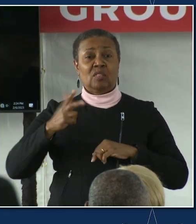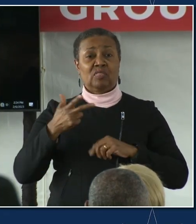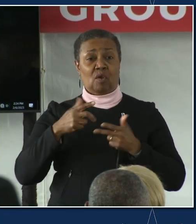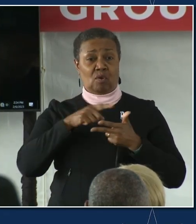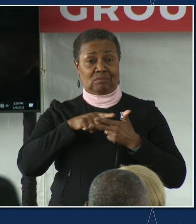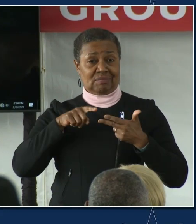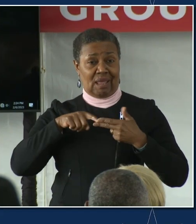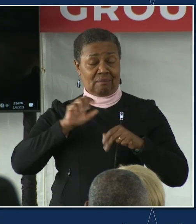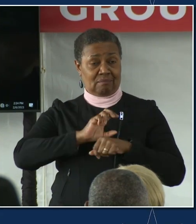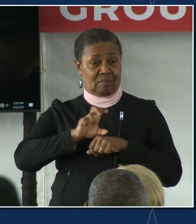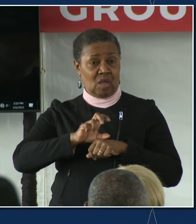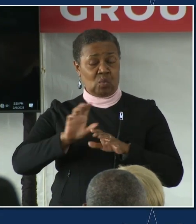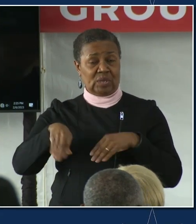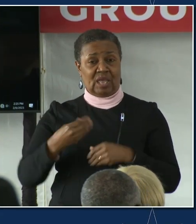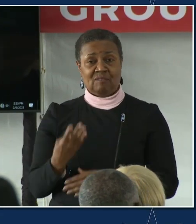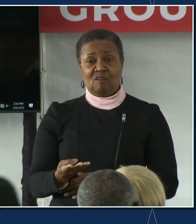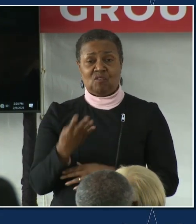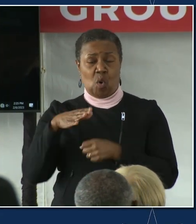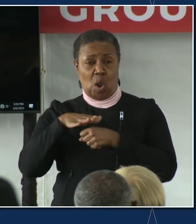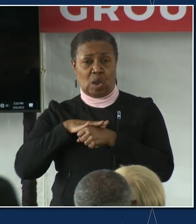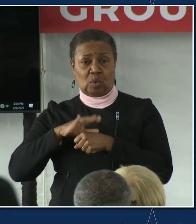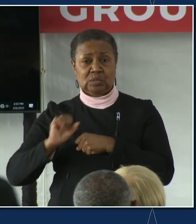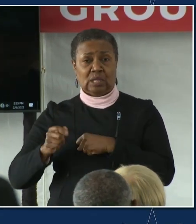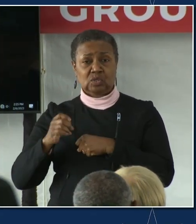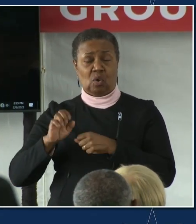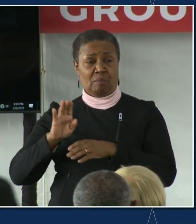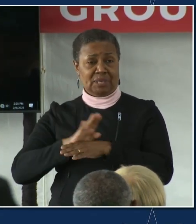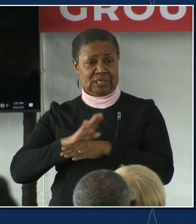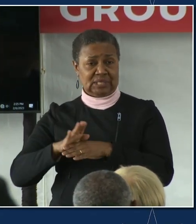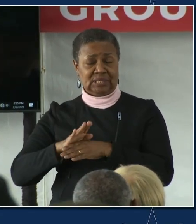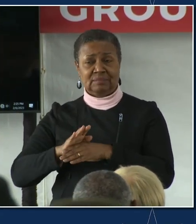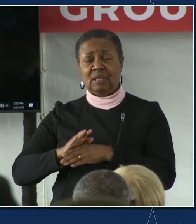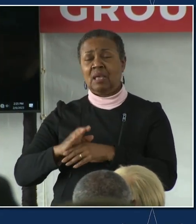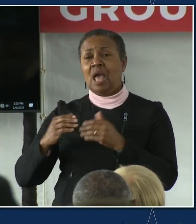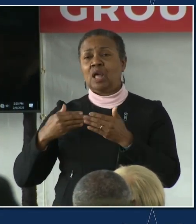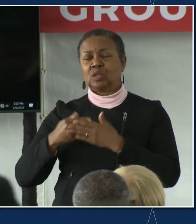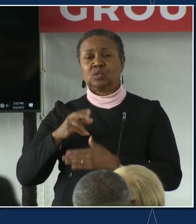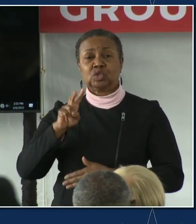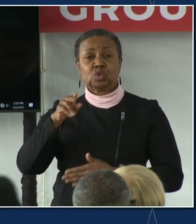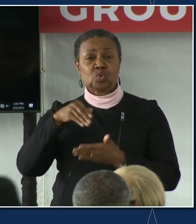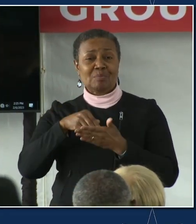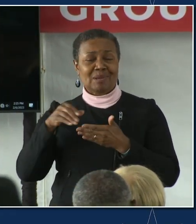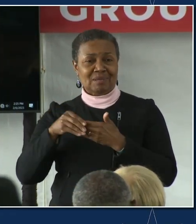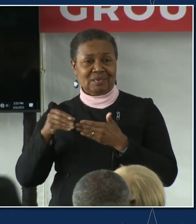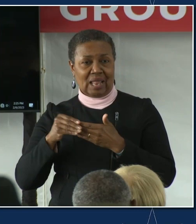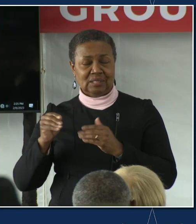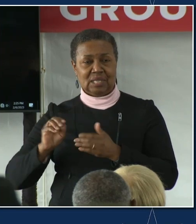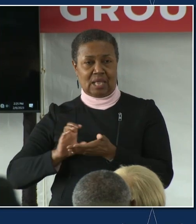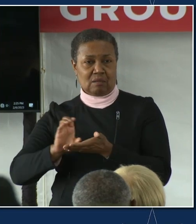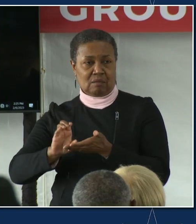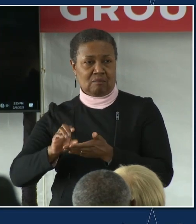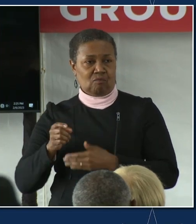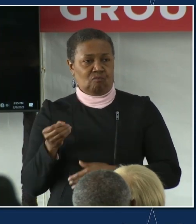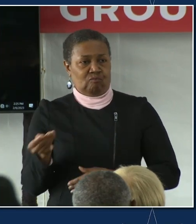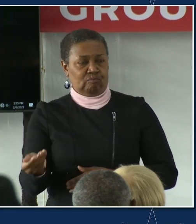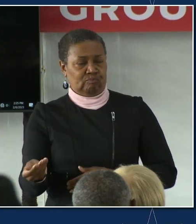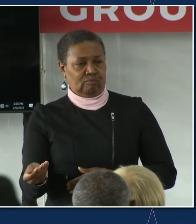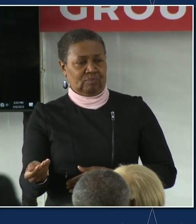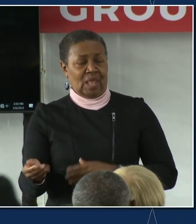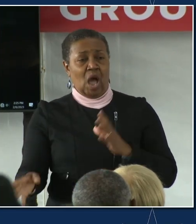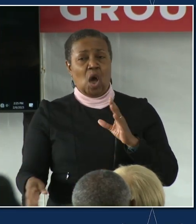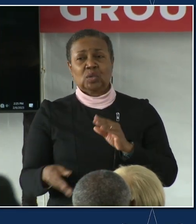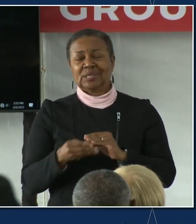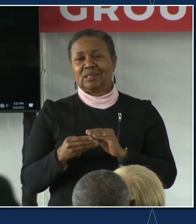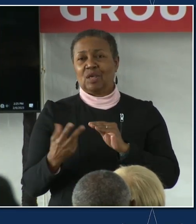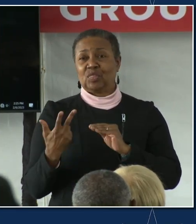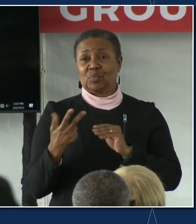round, we awarded four local South Shore businesses close to $2 million in grant funding. And in total, across